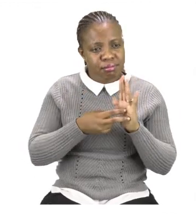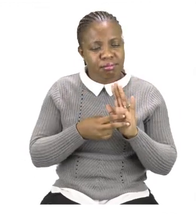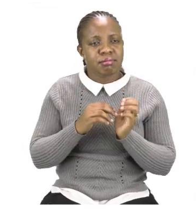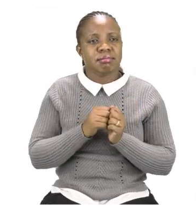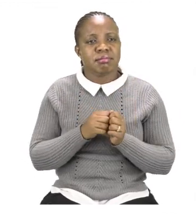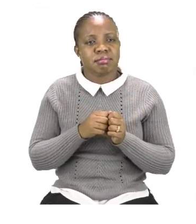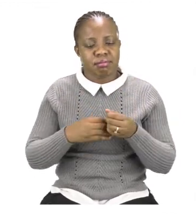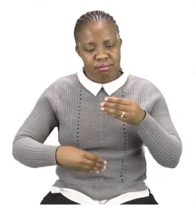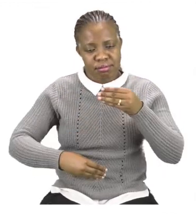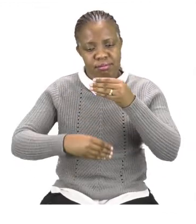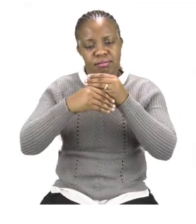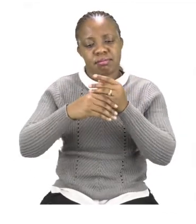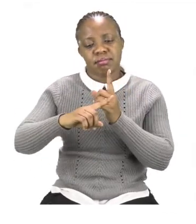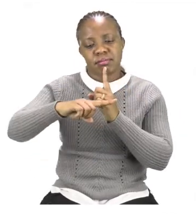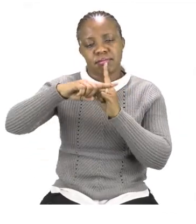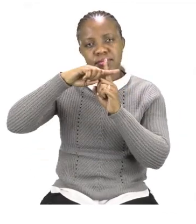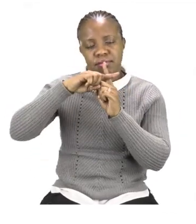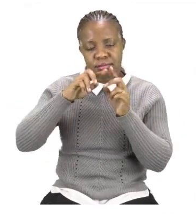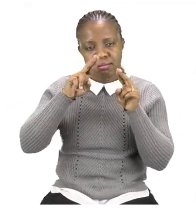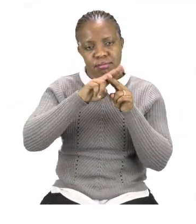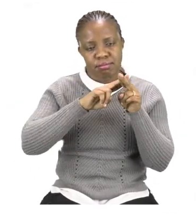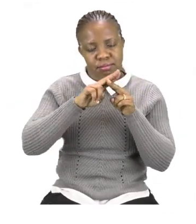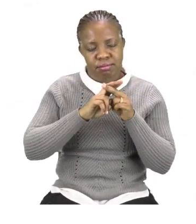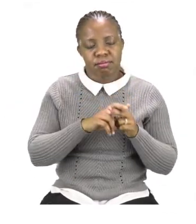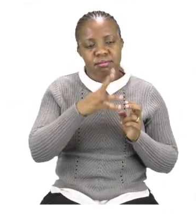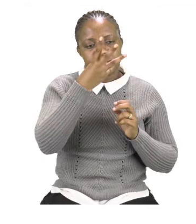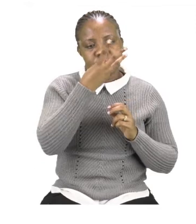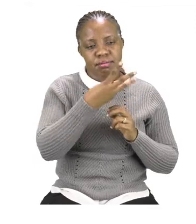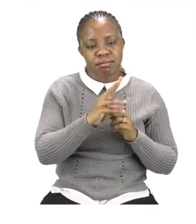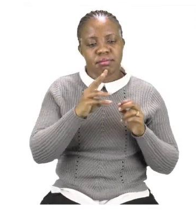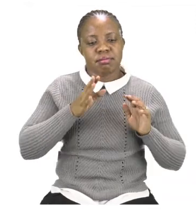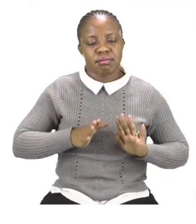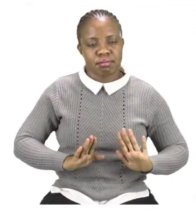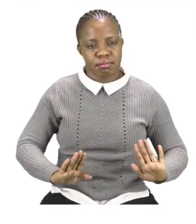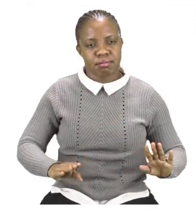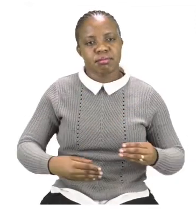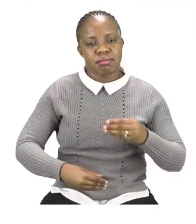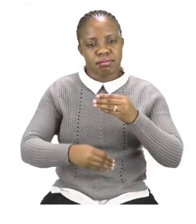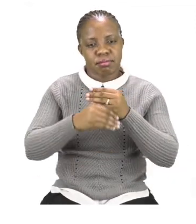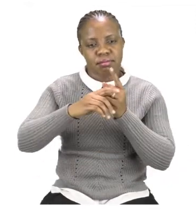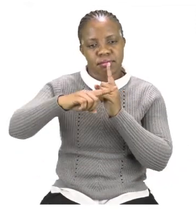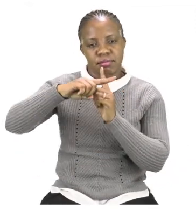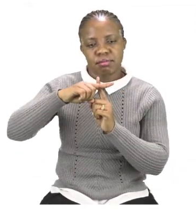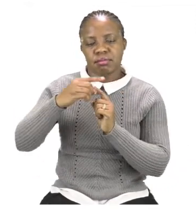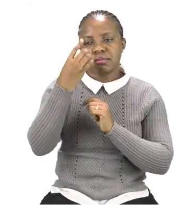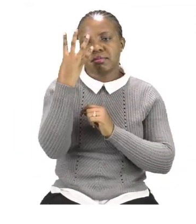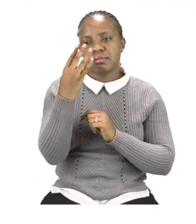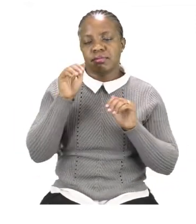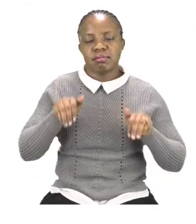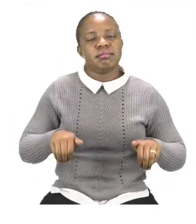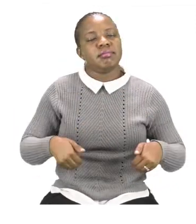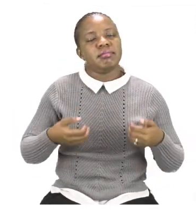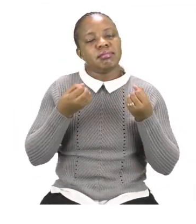to add 6 girls plus 4 boys. So I'd like